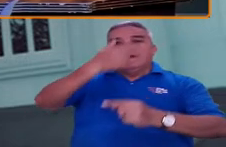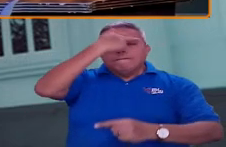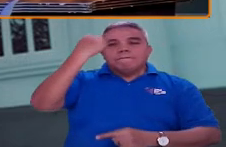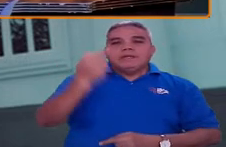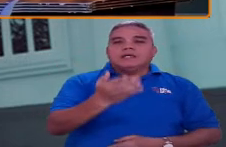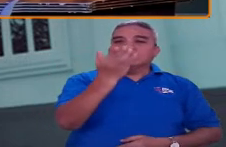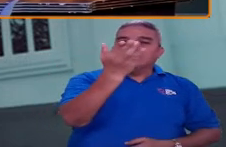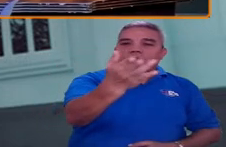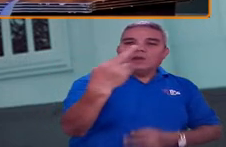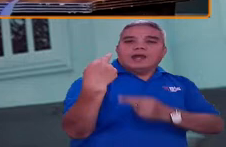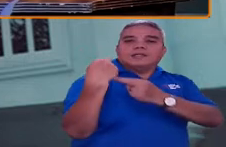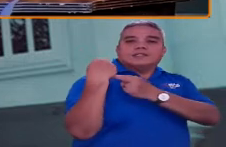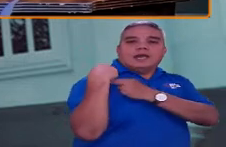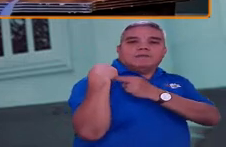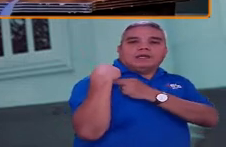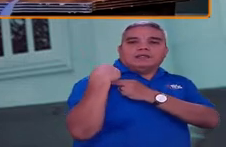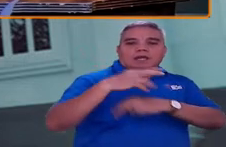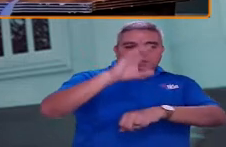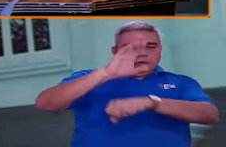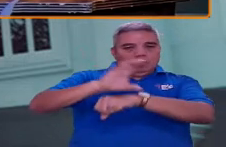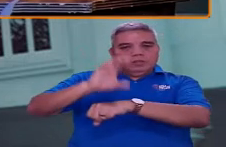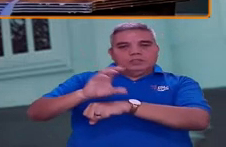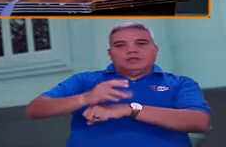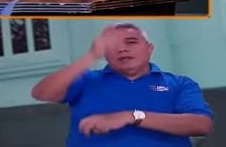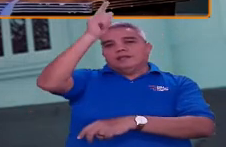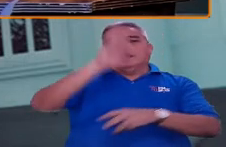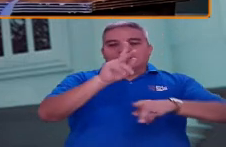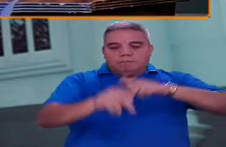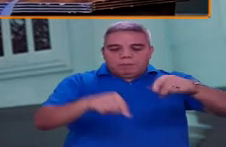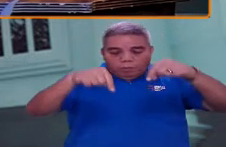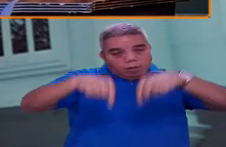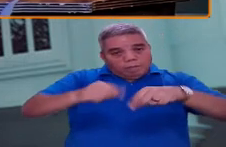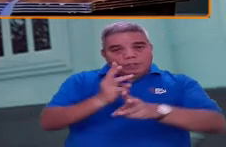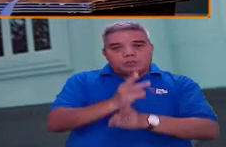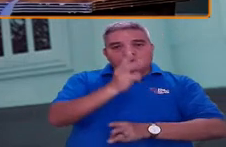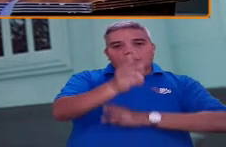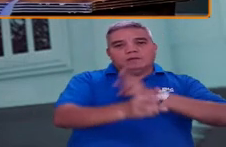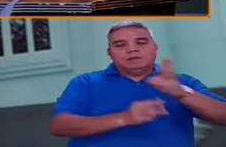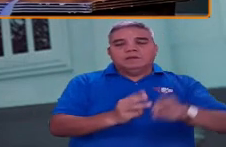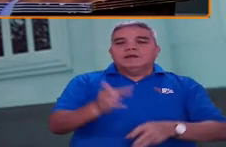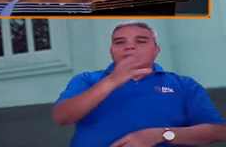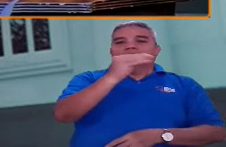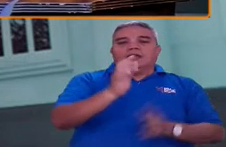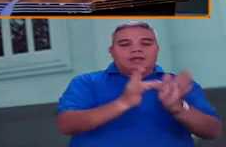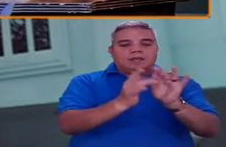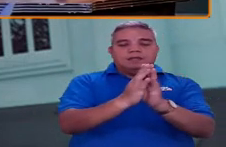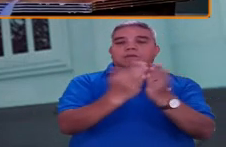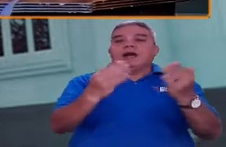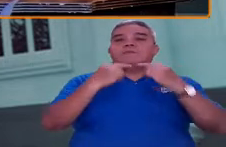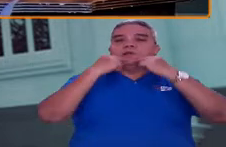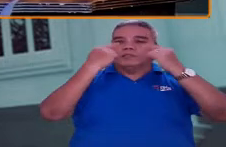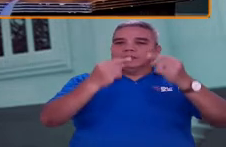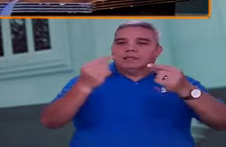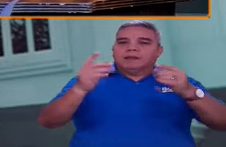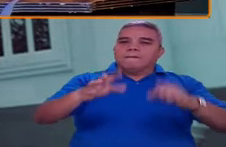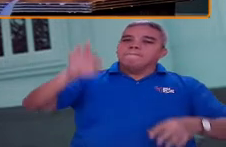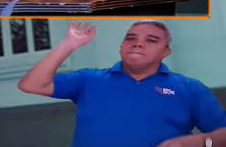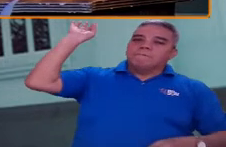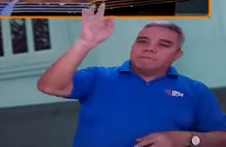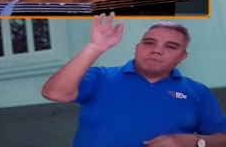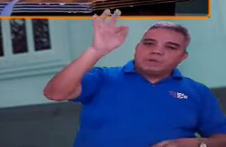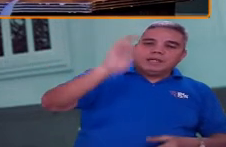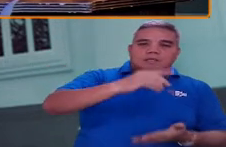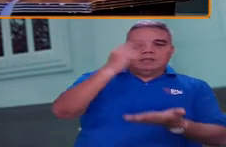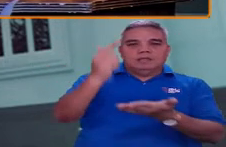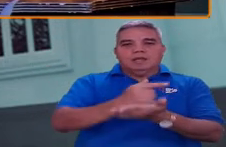it is our assignment as local churches and God's people in this world. Then the Bible says, preach